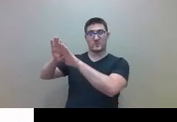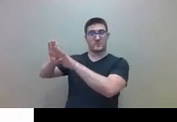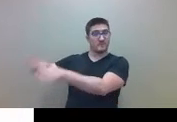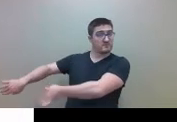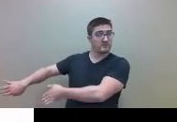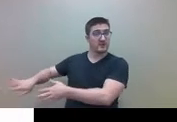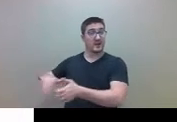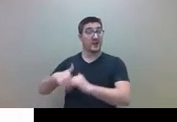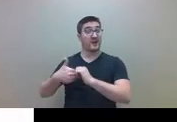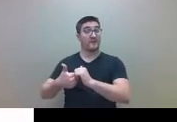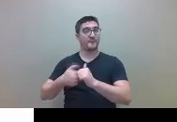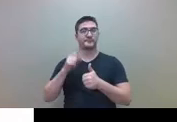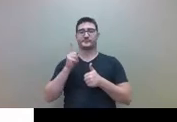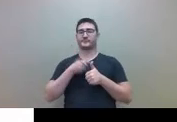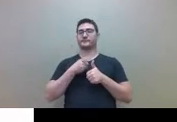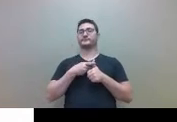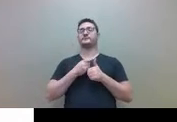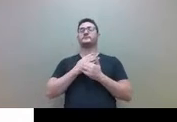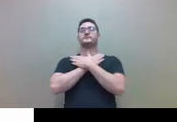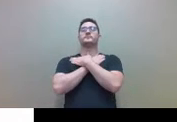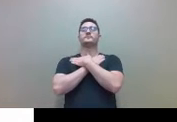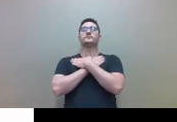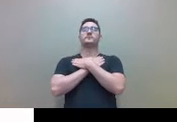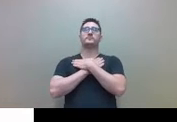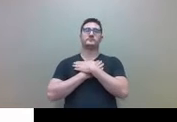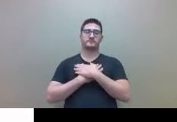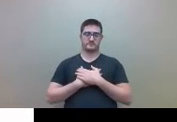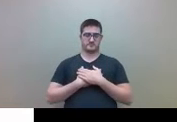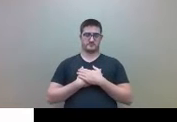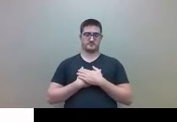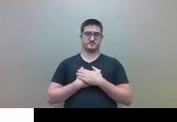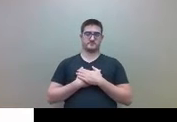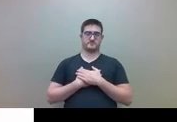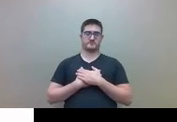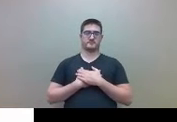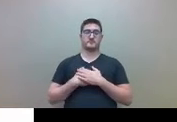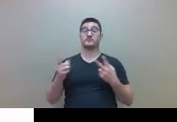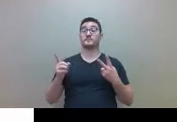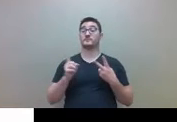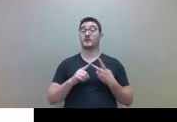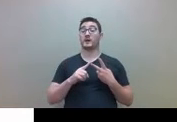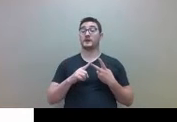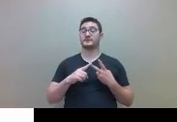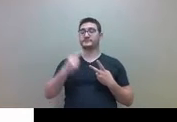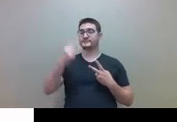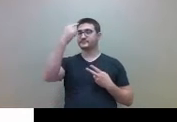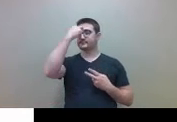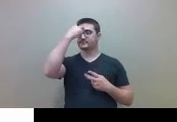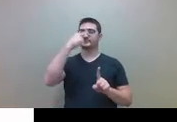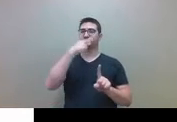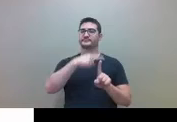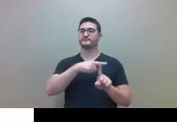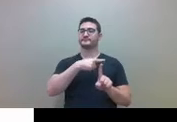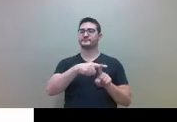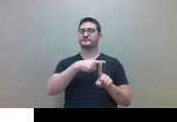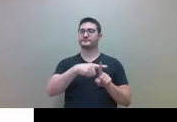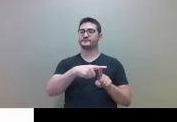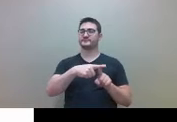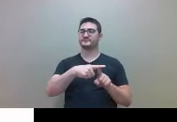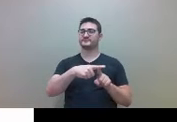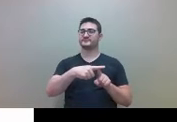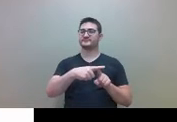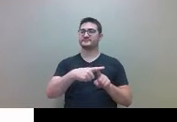that? And positive self-talk. It's really understated how important it is what we say to